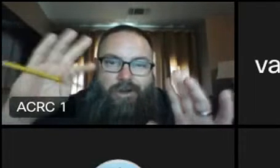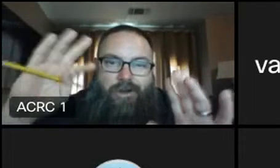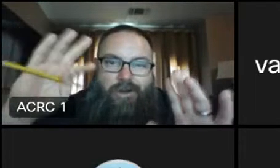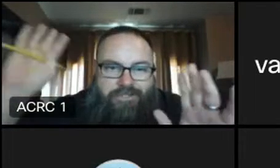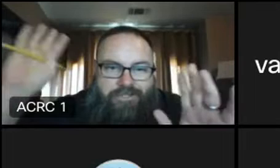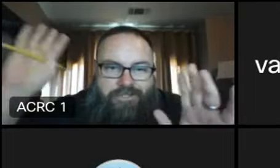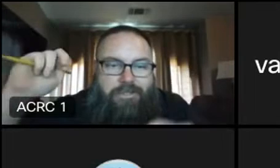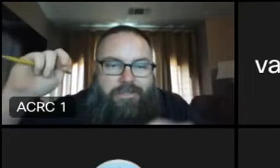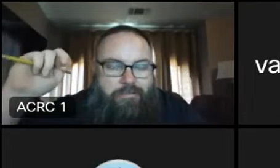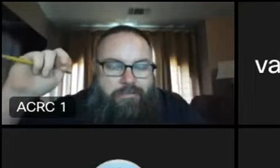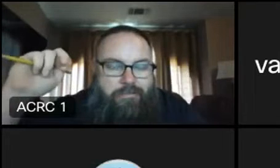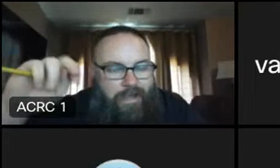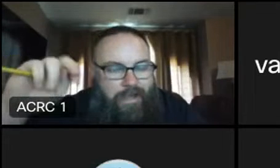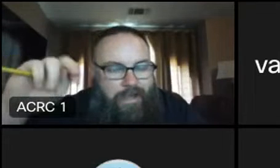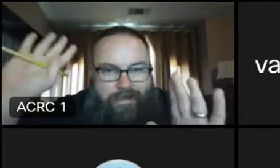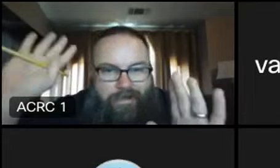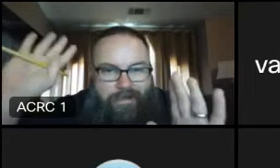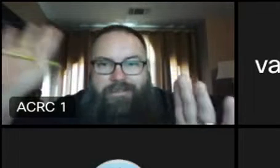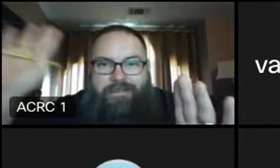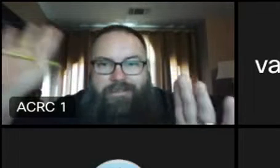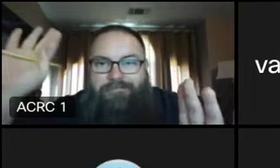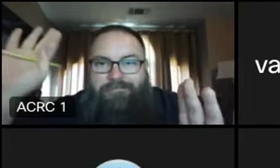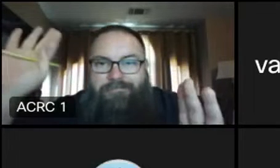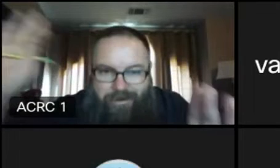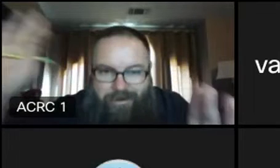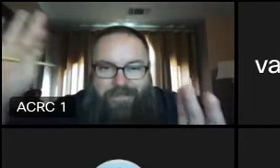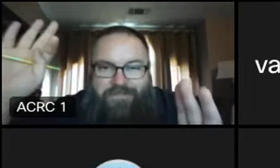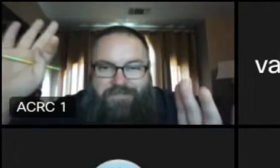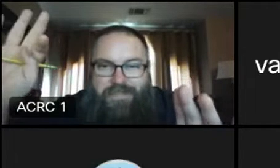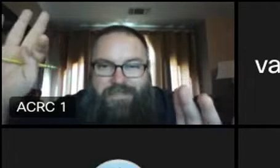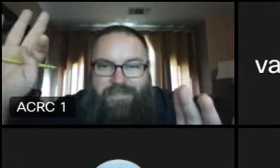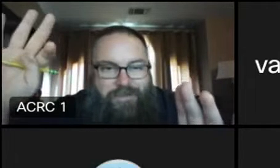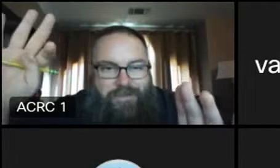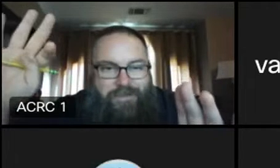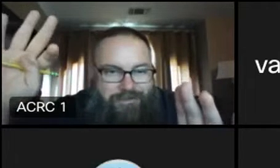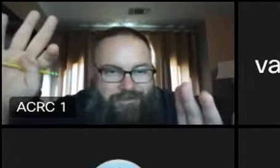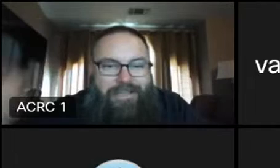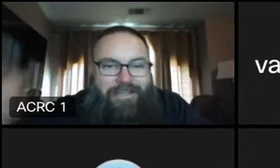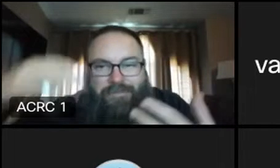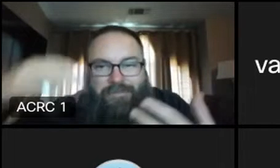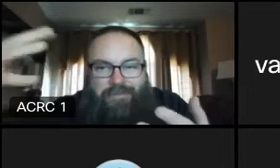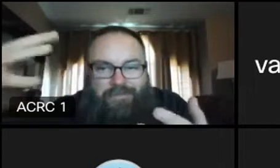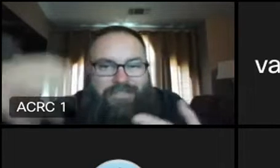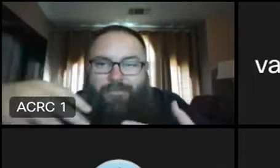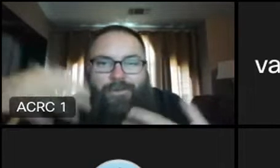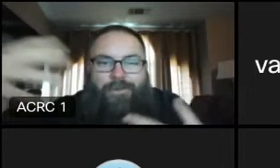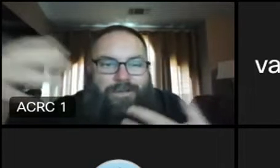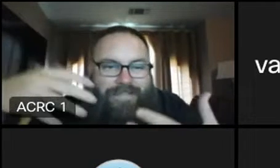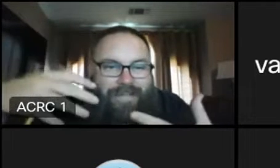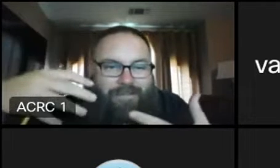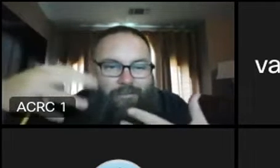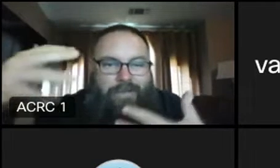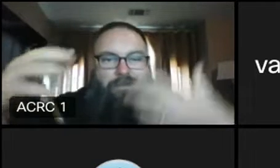big COVID surge in the month of November. We get that, right? Like that's one of the things that we also have to be mindful of, is that we don't